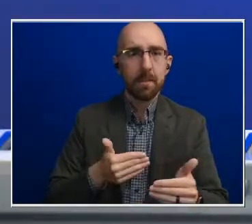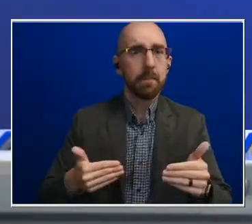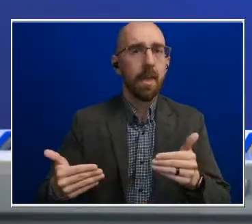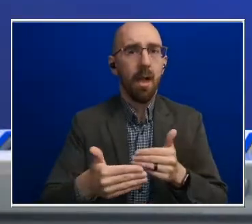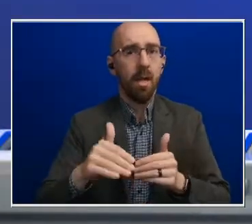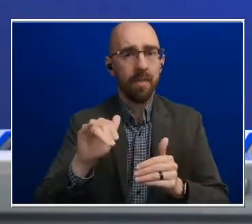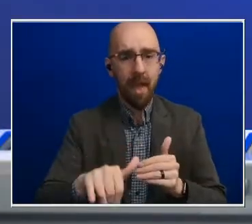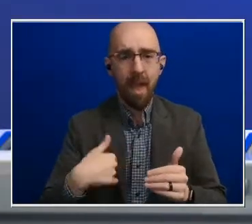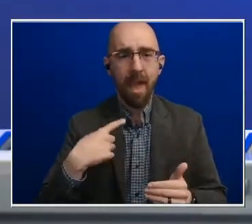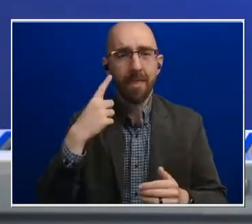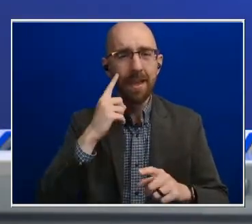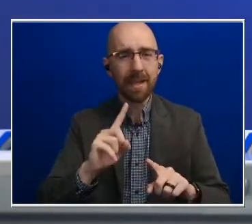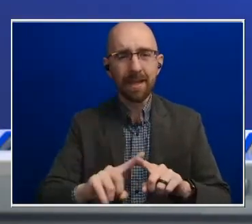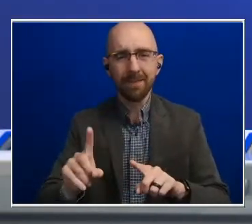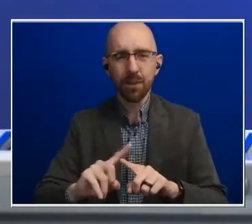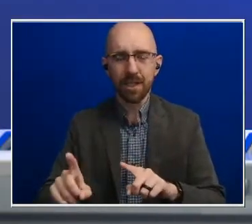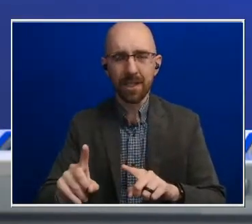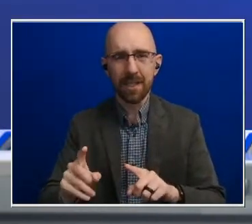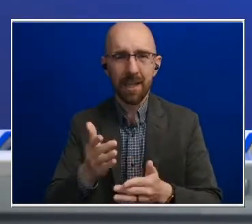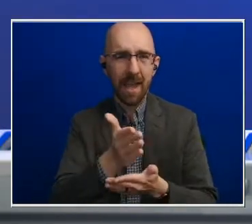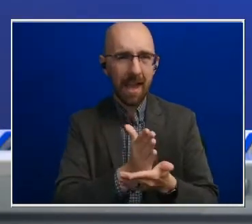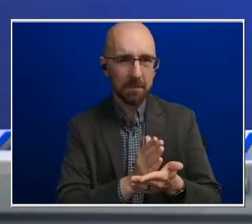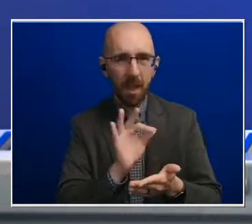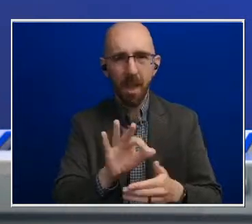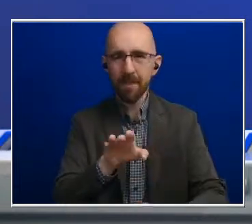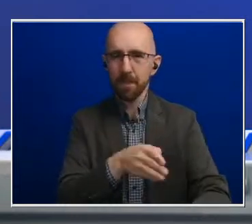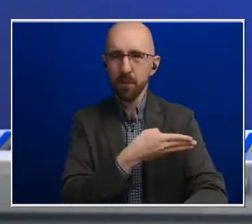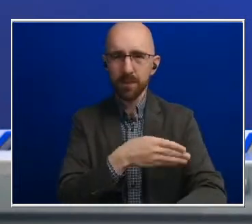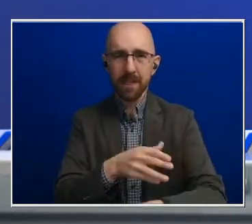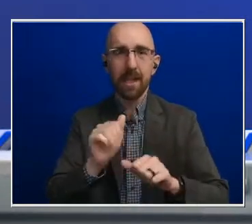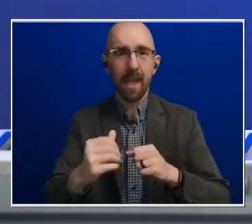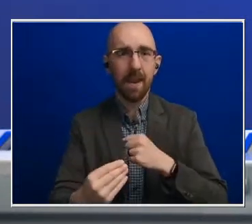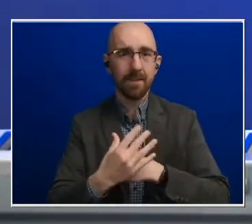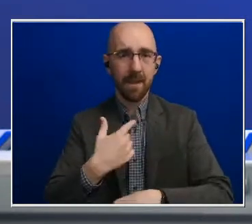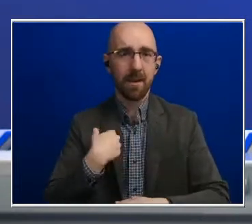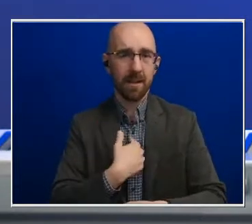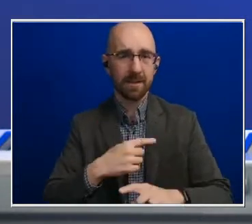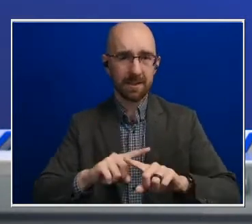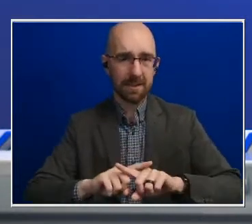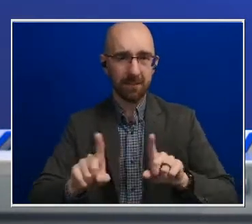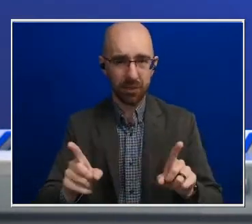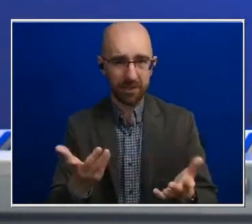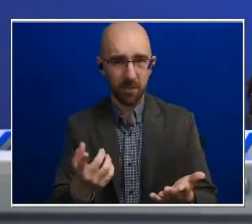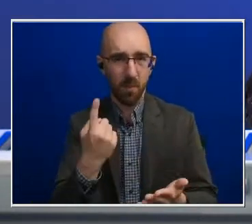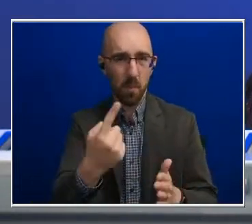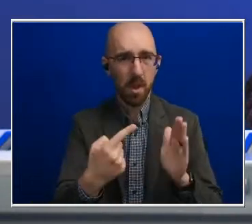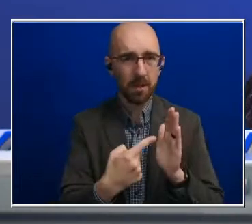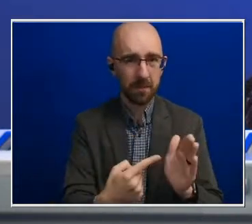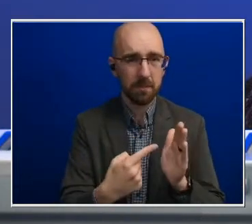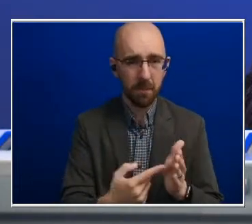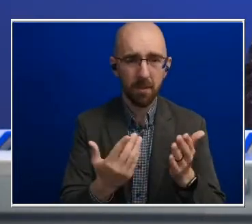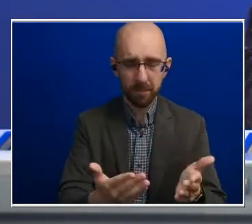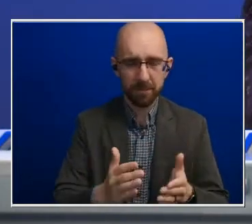different aspects of the music can affect us differently. So here's one example.